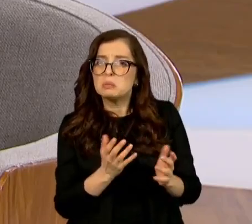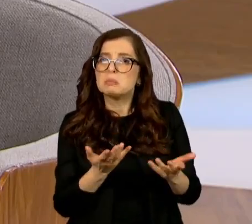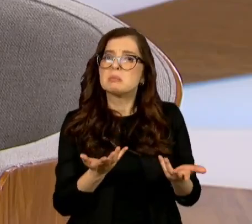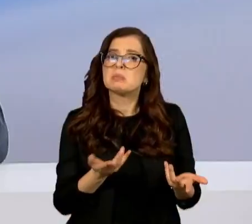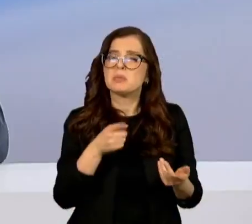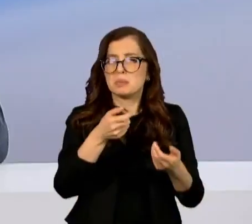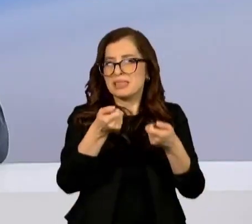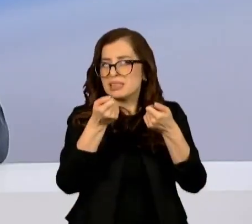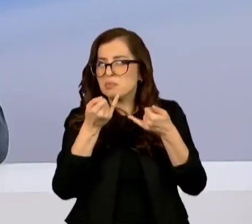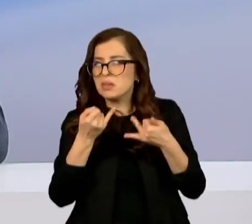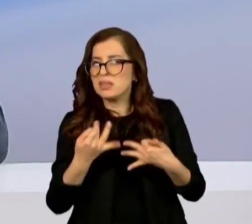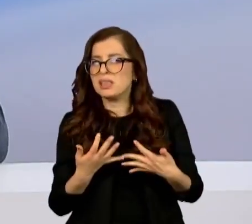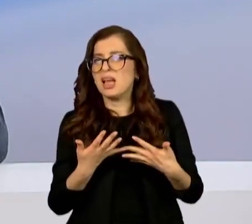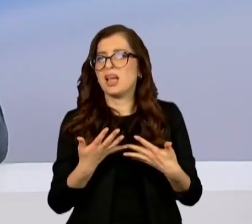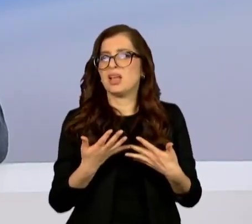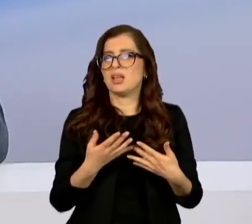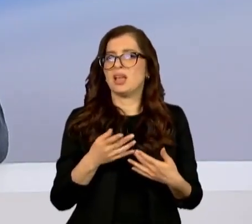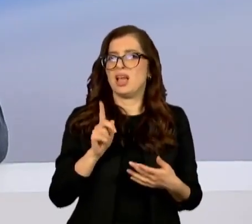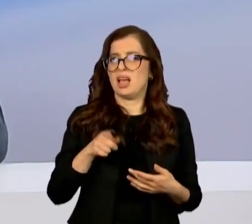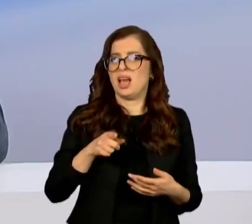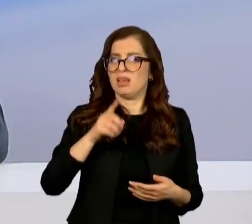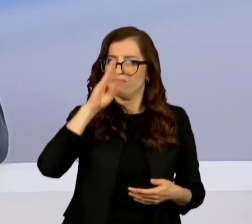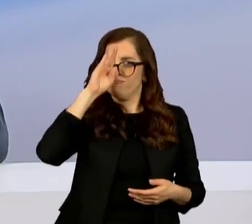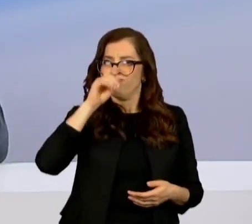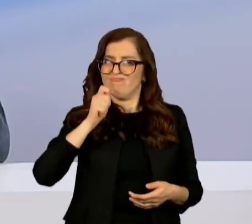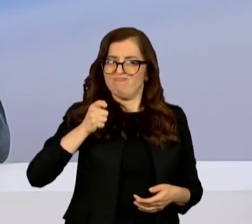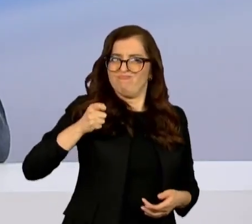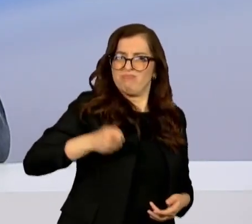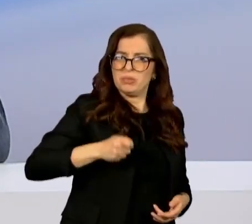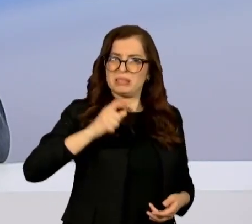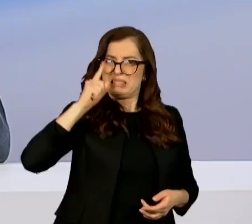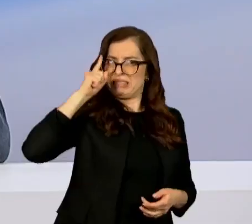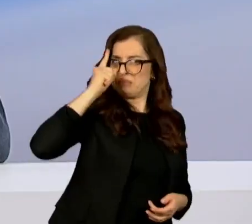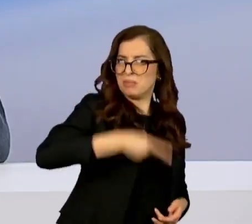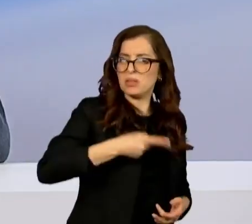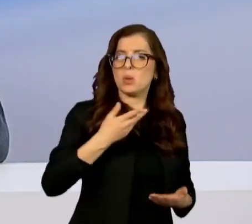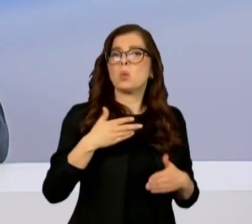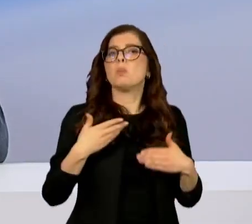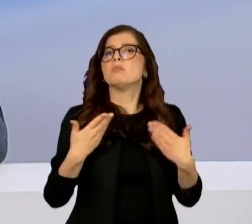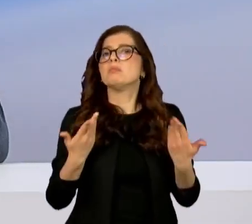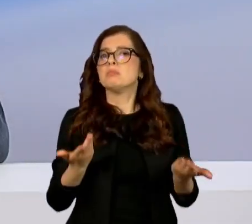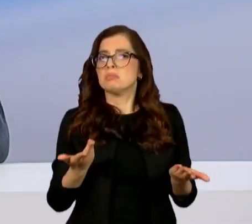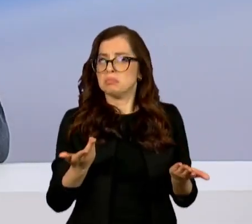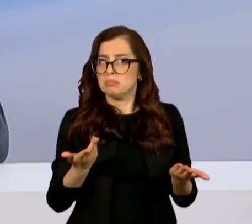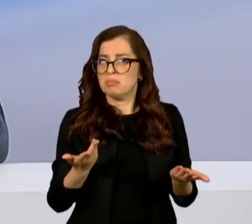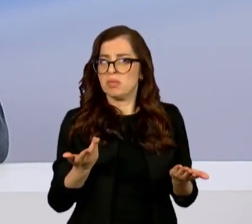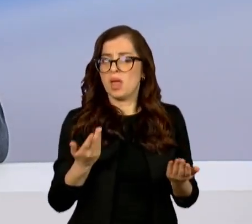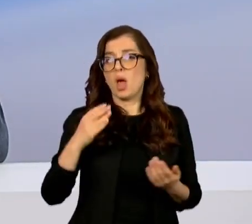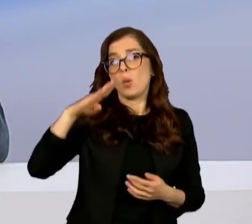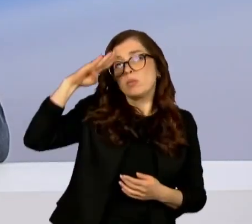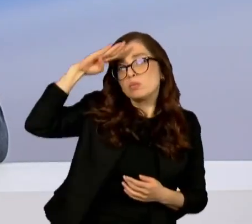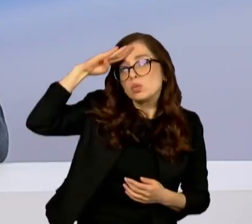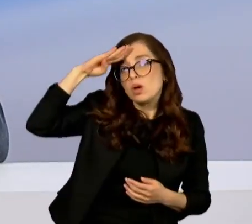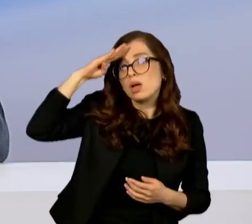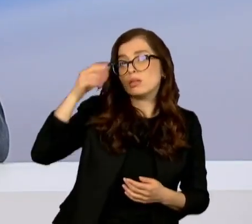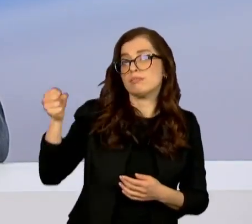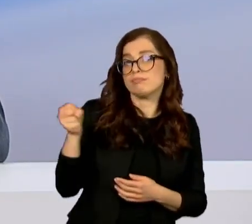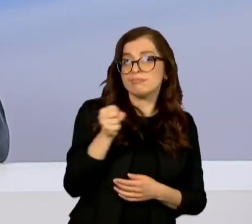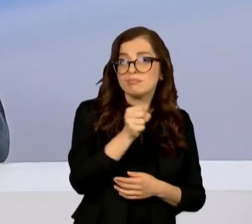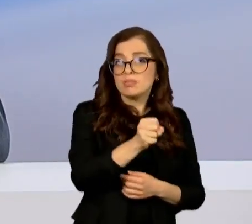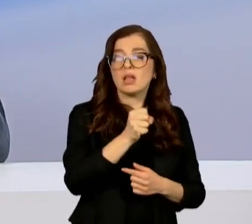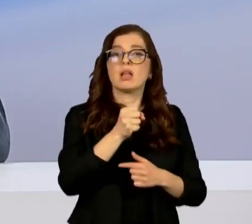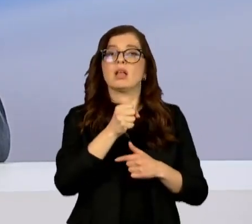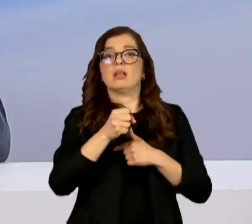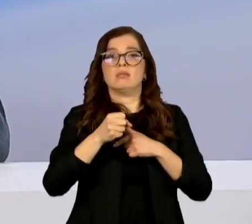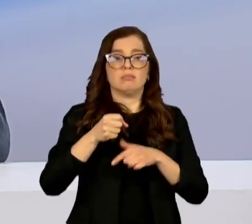de autoritarismo competitivo é aquele regime que não utiliza as Forças Armadas, não utiliza tanques contra a sua própria população.